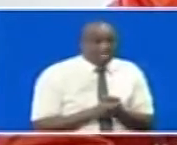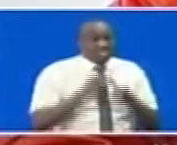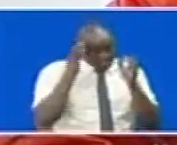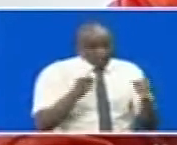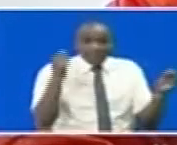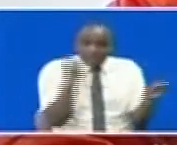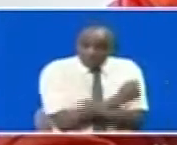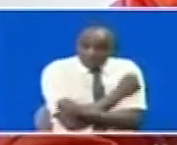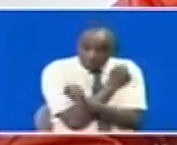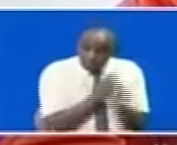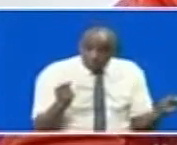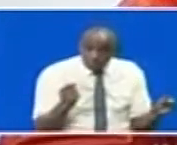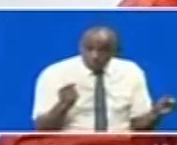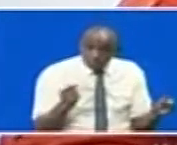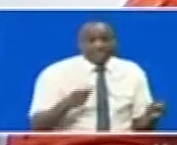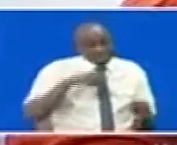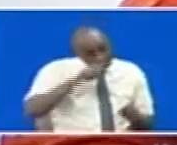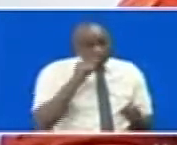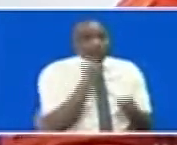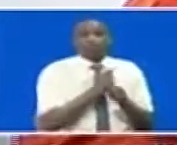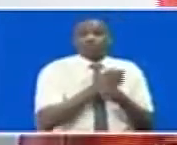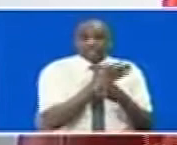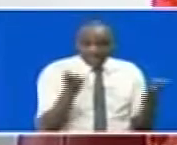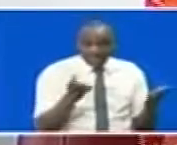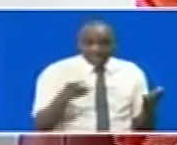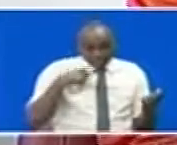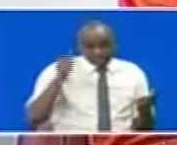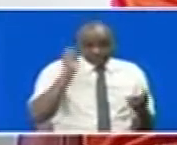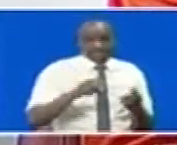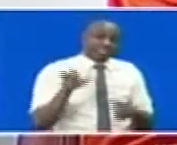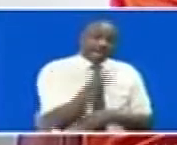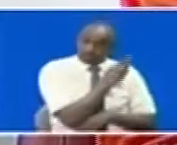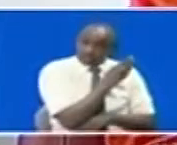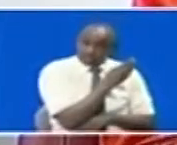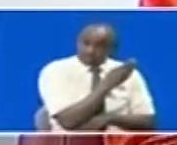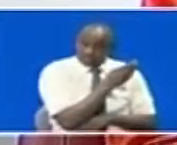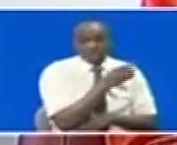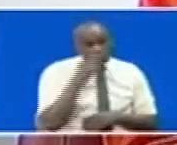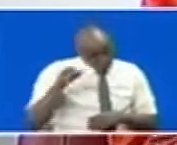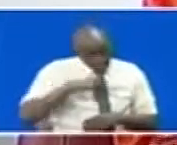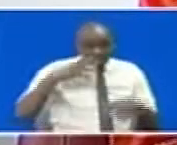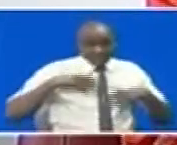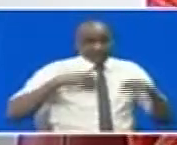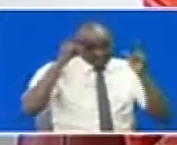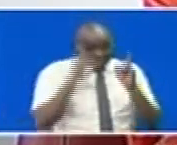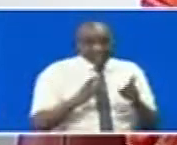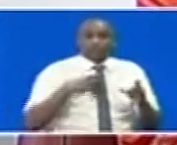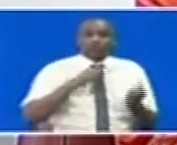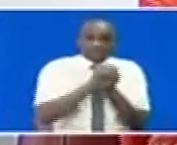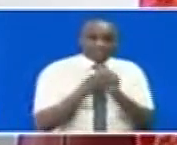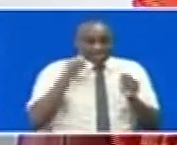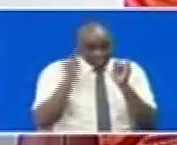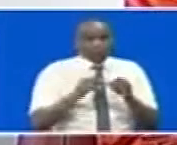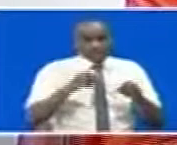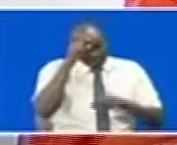it cannot be able to do that for whatever reason, then it needs to recuse itself, and we, the people, need to replace it with a government